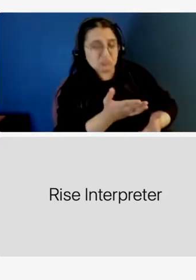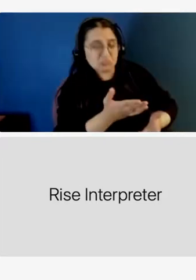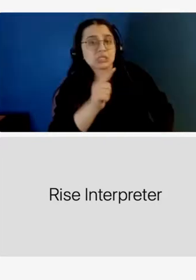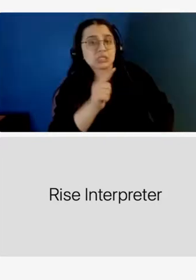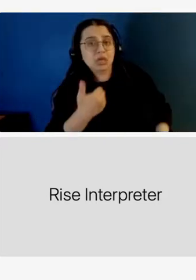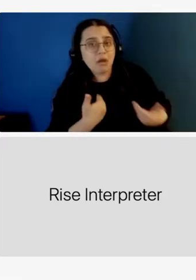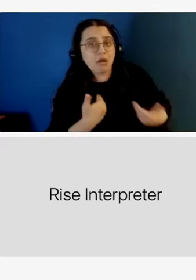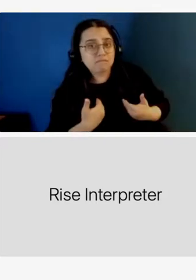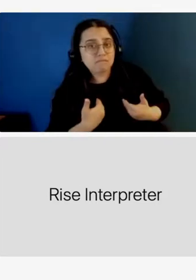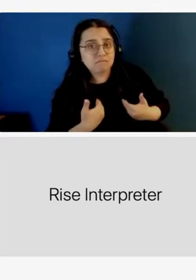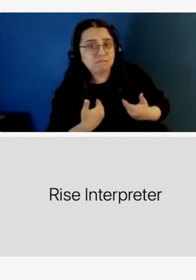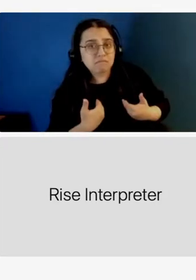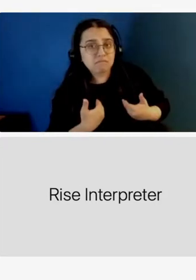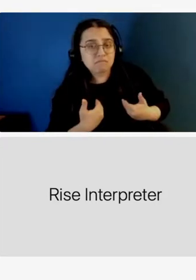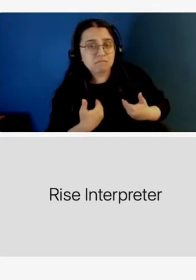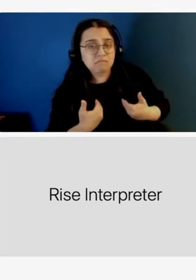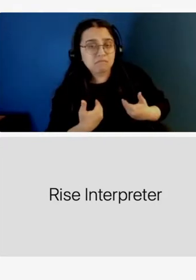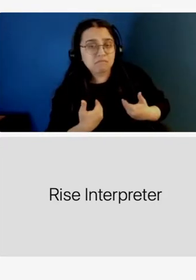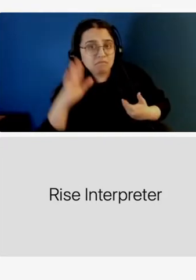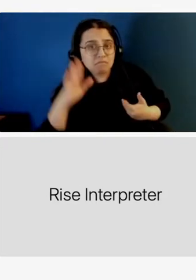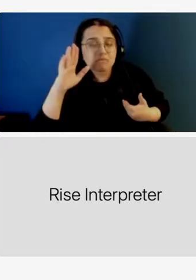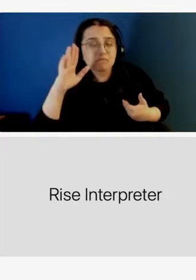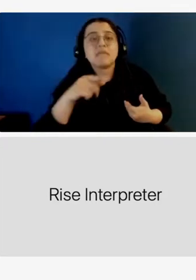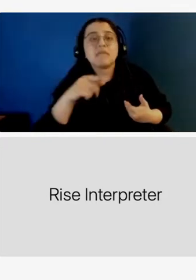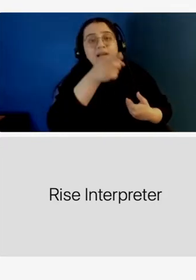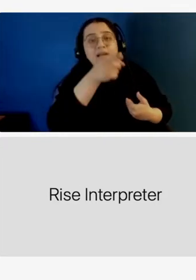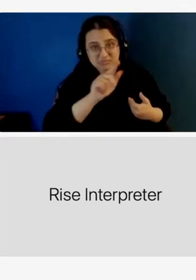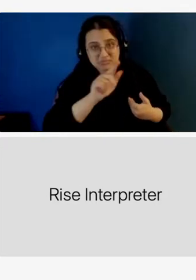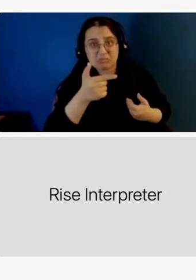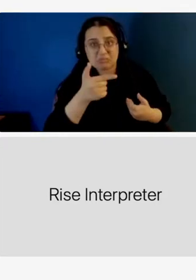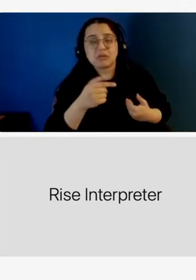I'll second. Okay, second by Mrs. Flores.